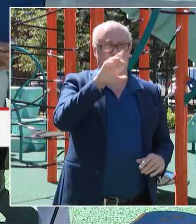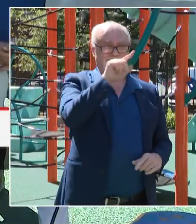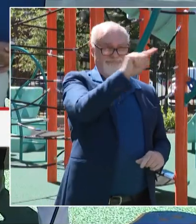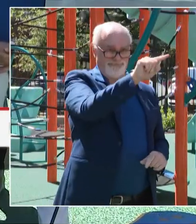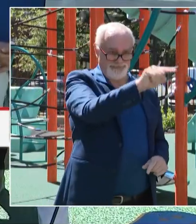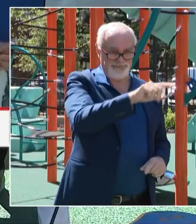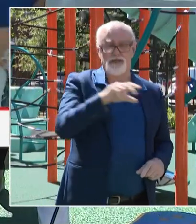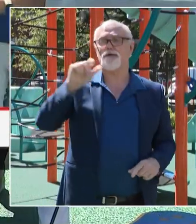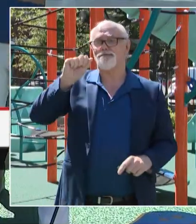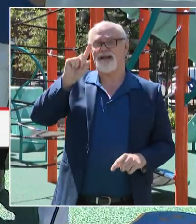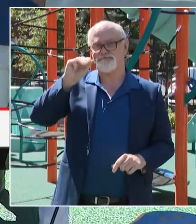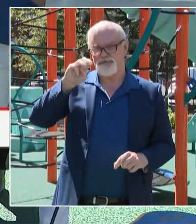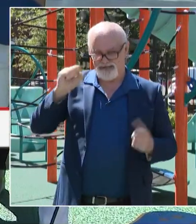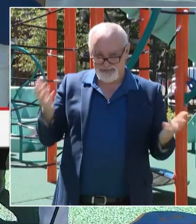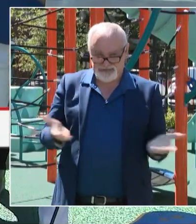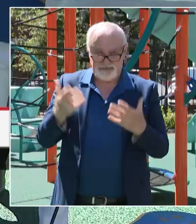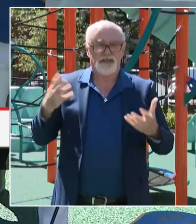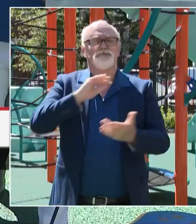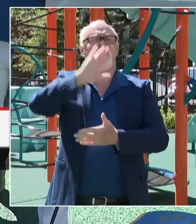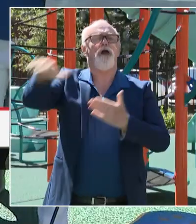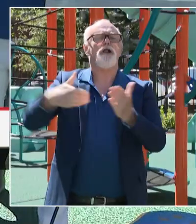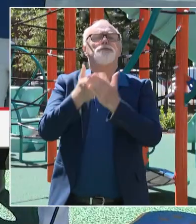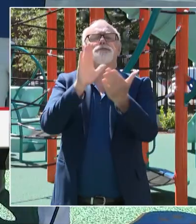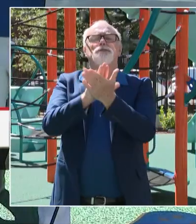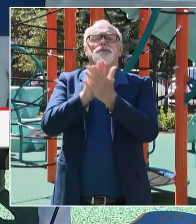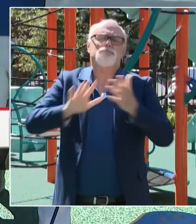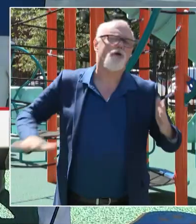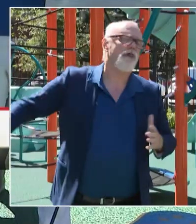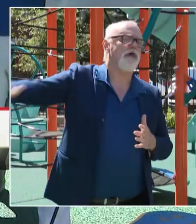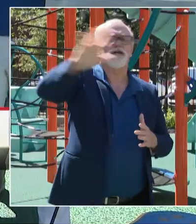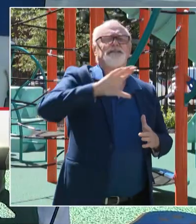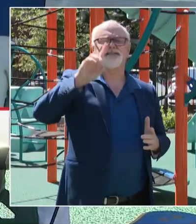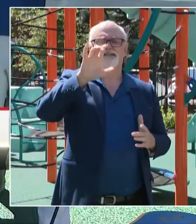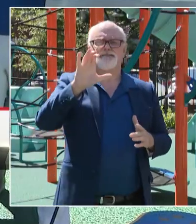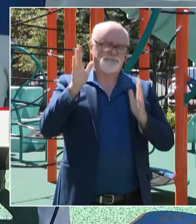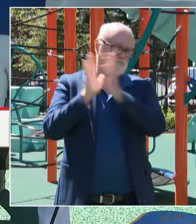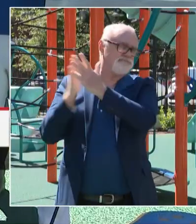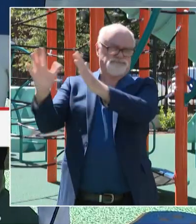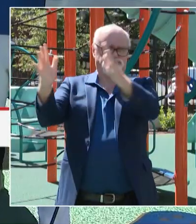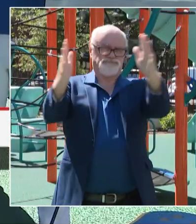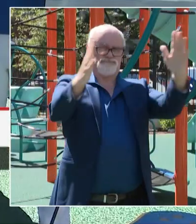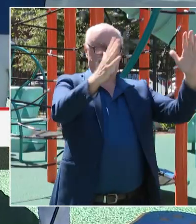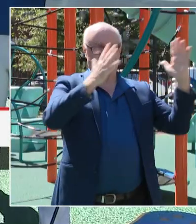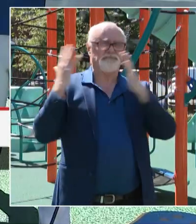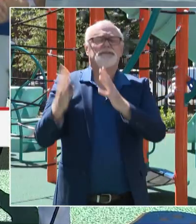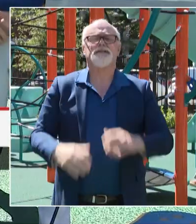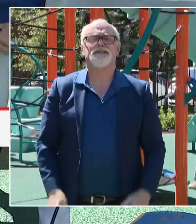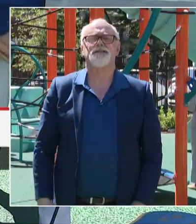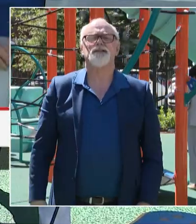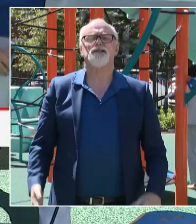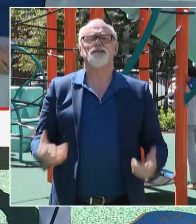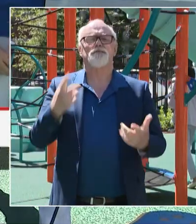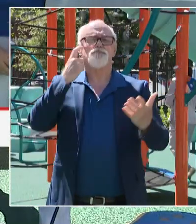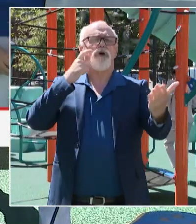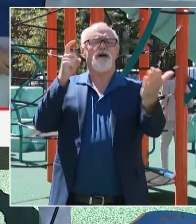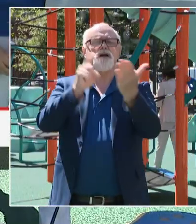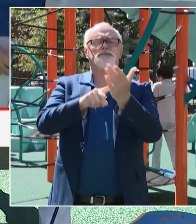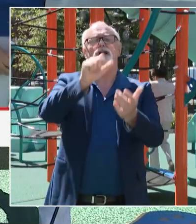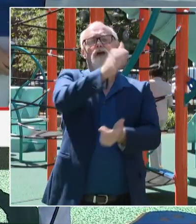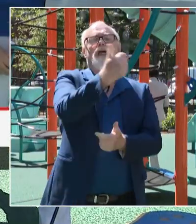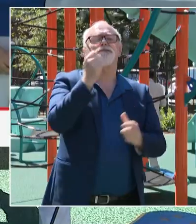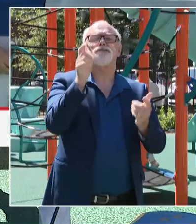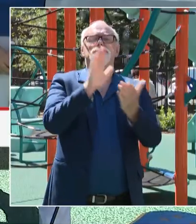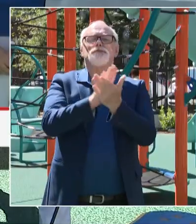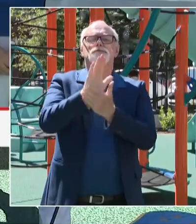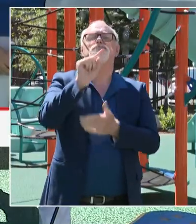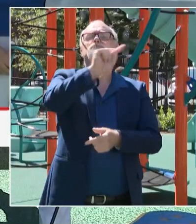city. Give them a big round of applause. I also want to recognize the other school staff